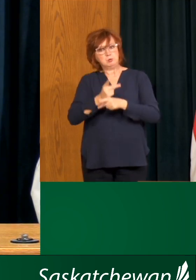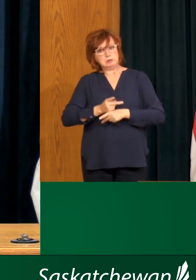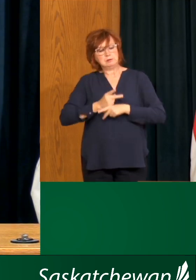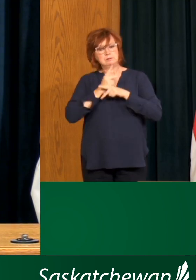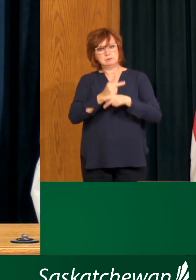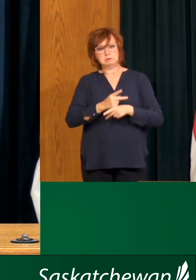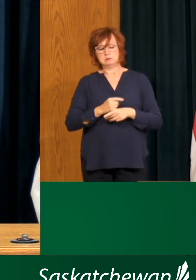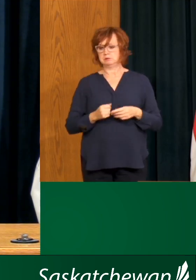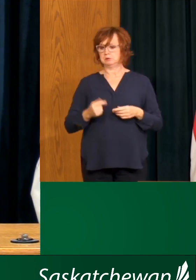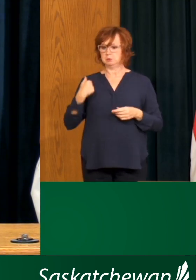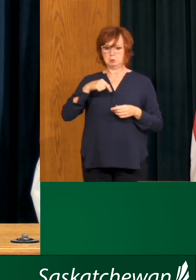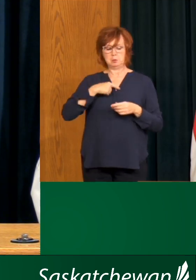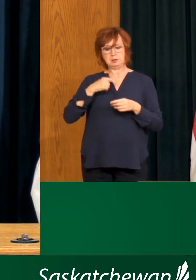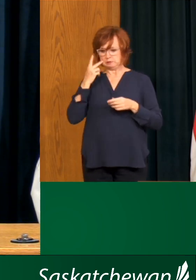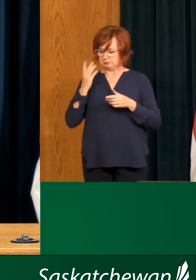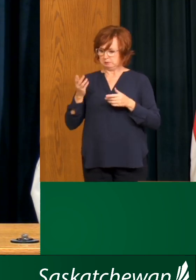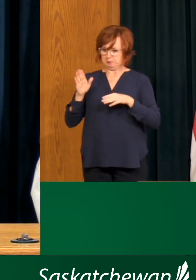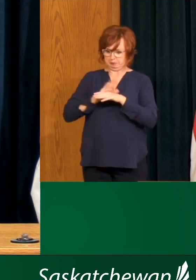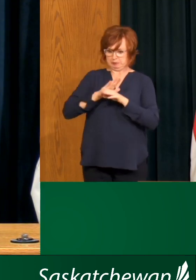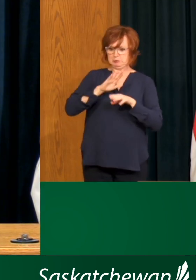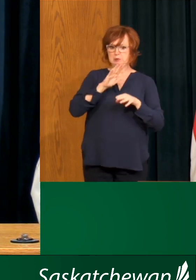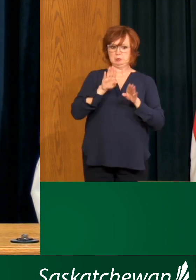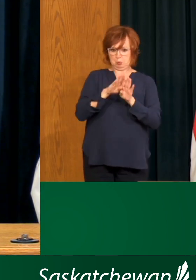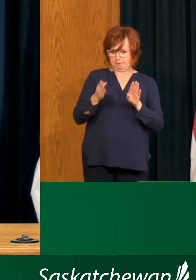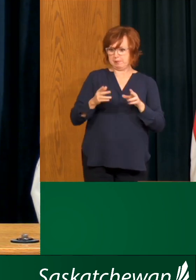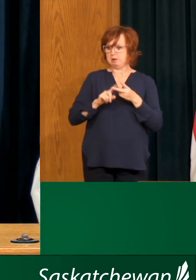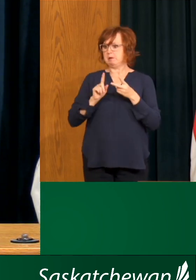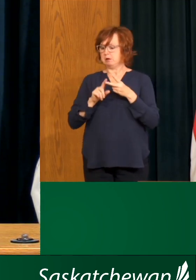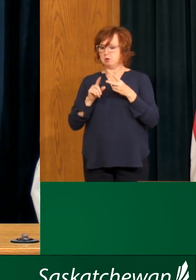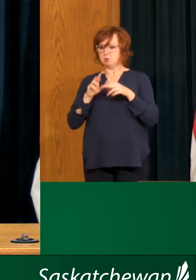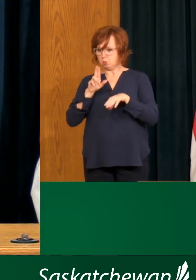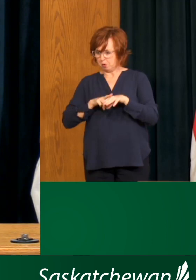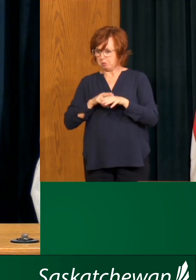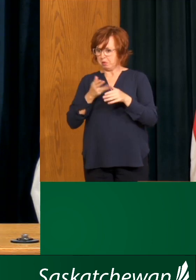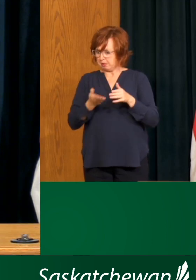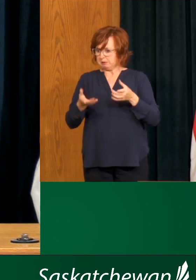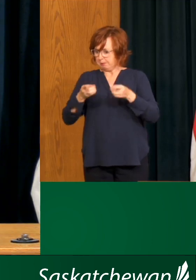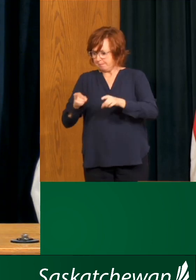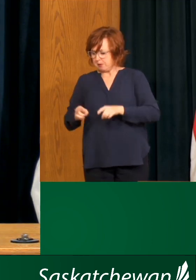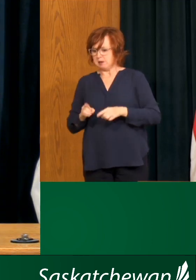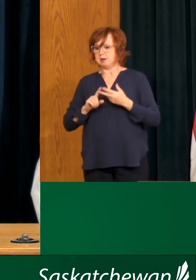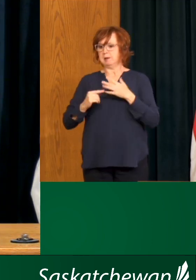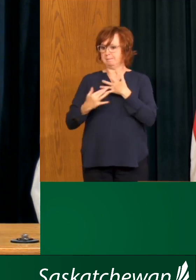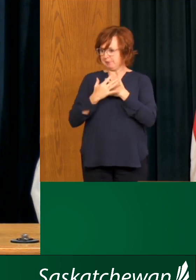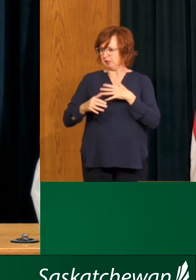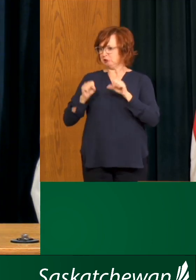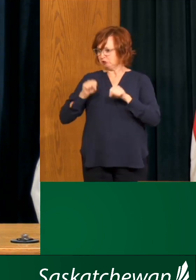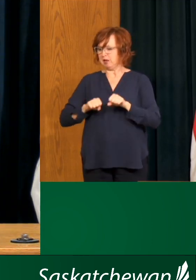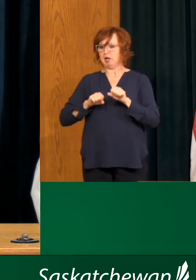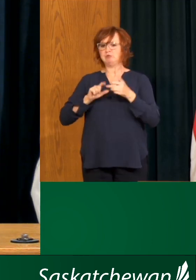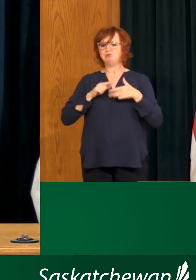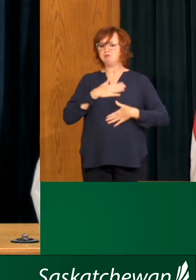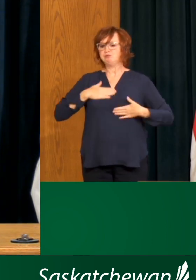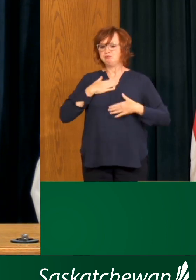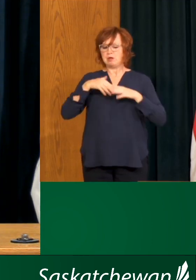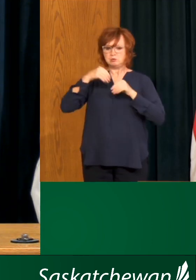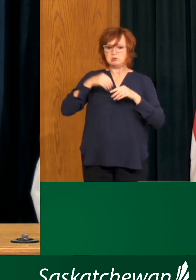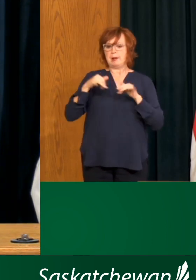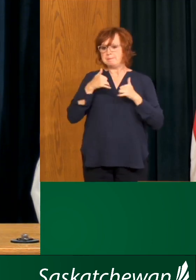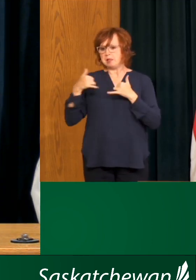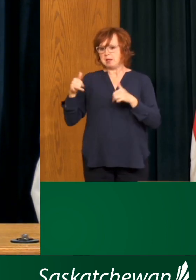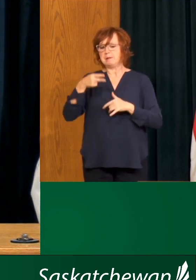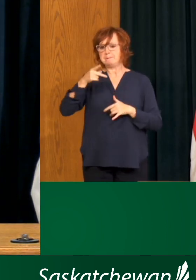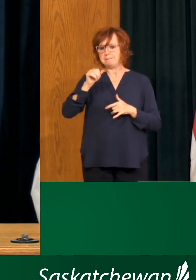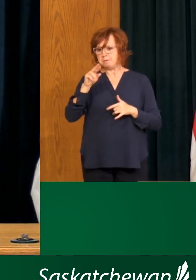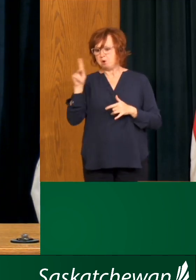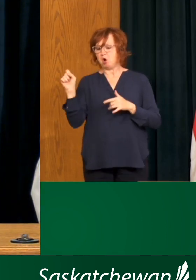normal. Businesses are open. More people are back at work each and every day. We can go to the beach. We can go to the park and the playground. We